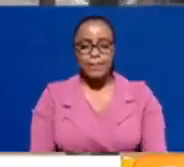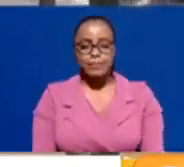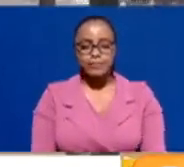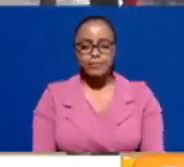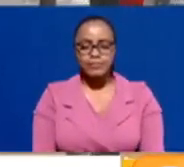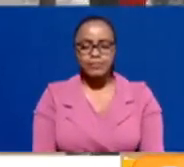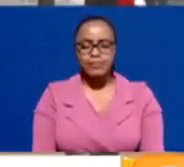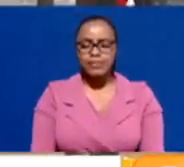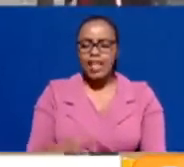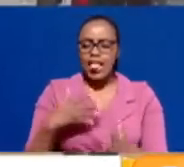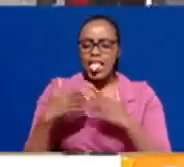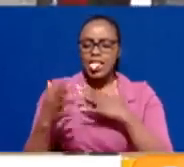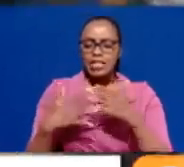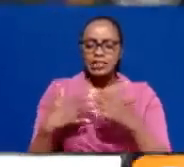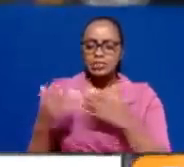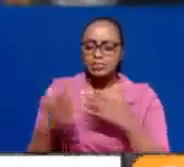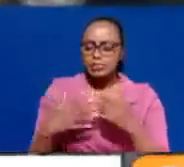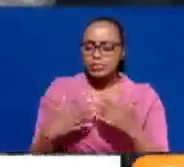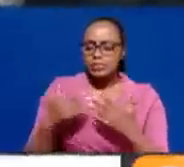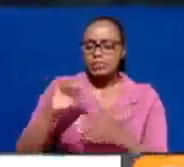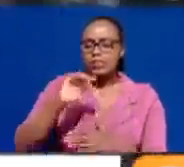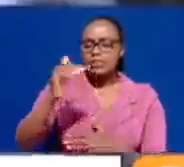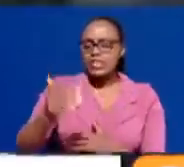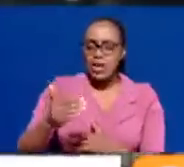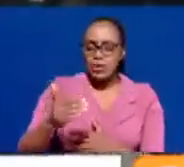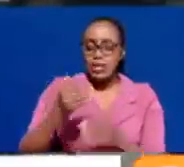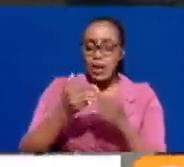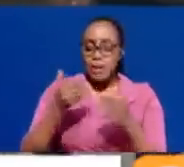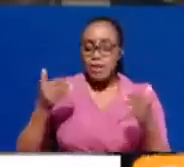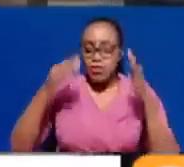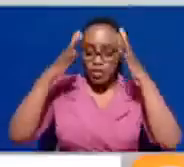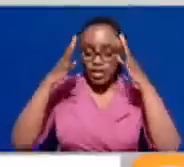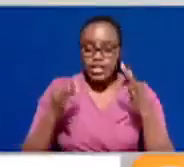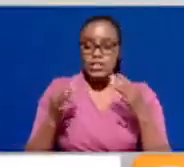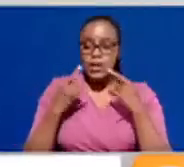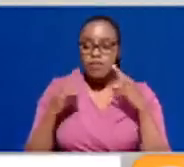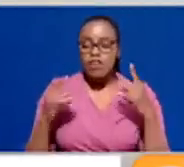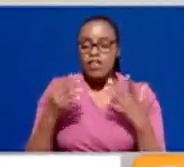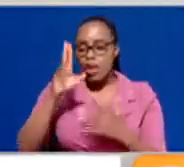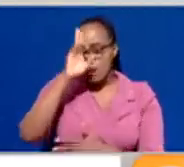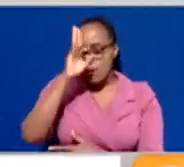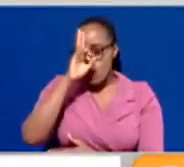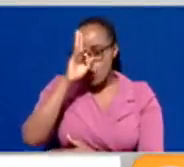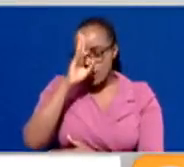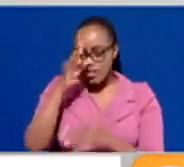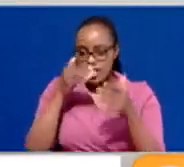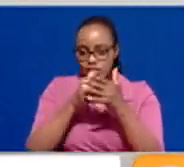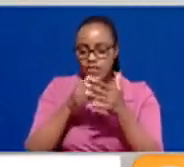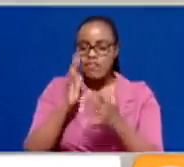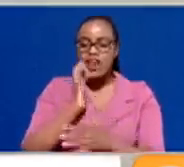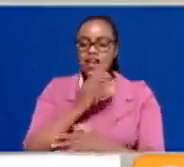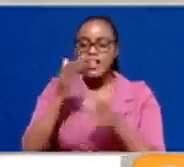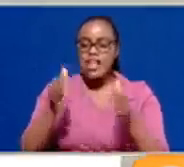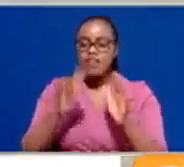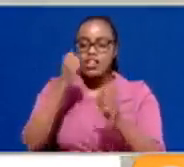A deserted central business district 2 hours before the judgment of the Supreme Court. Traffic police officers at the junction of Kenyatta